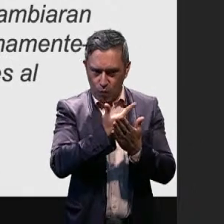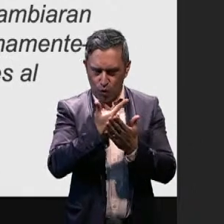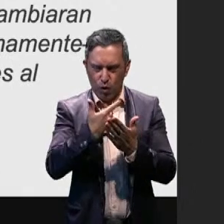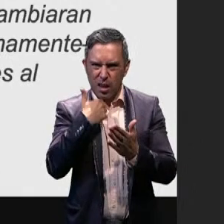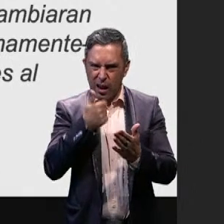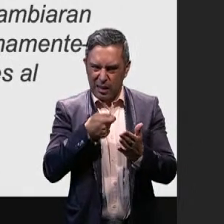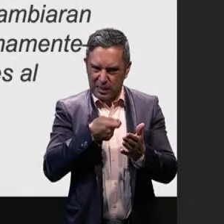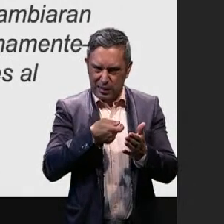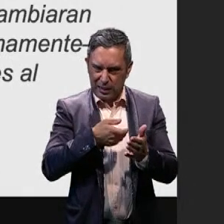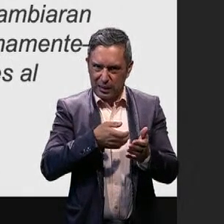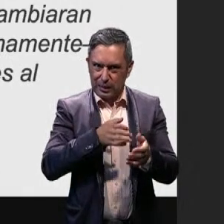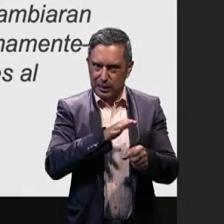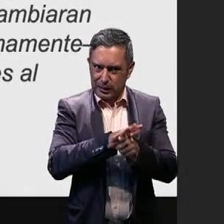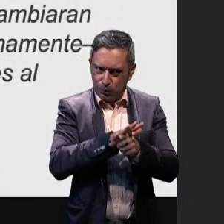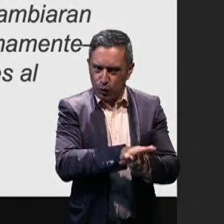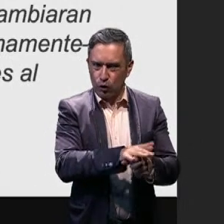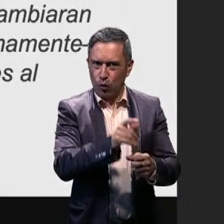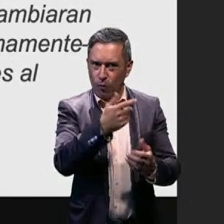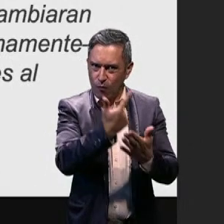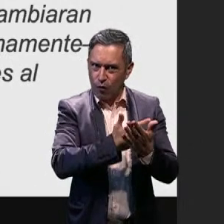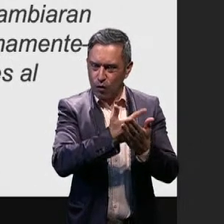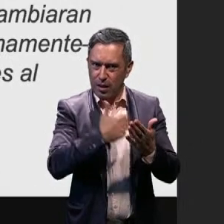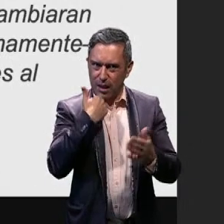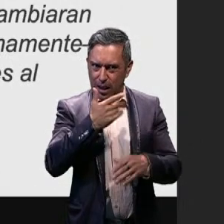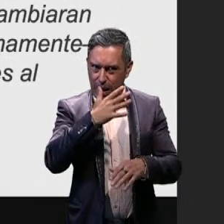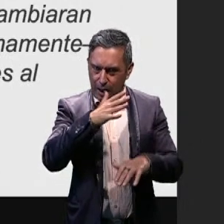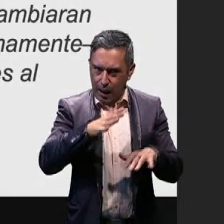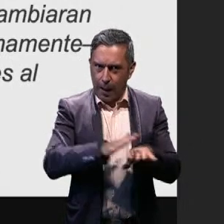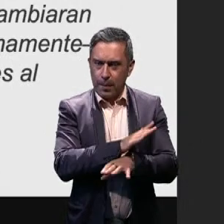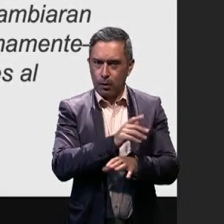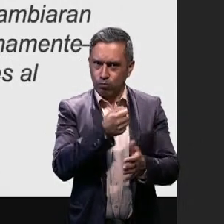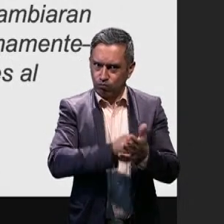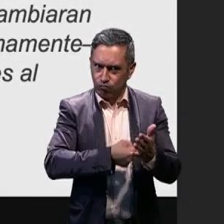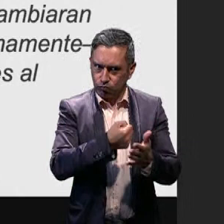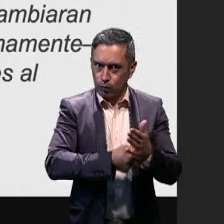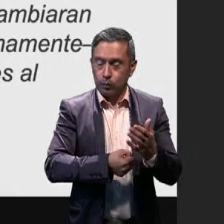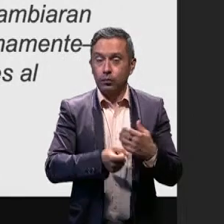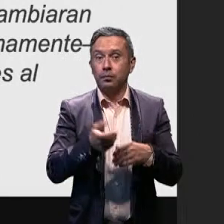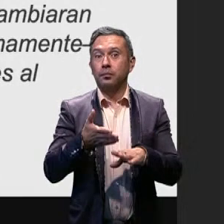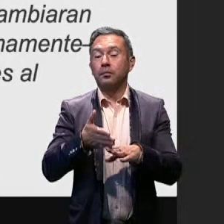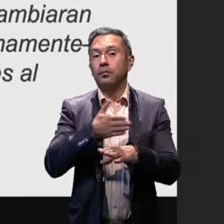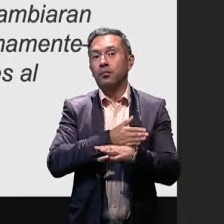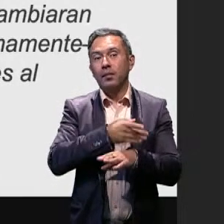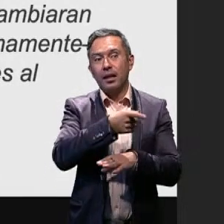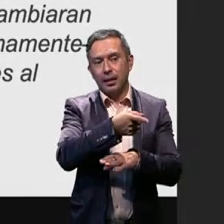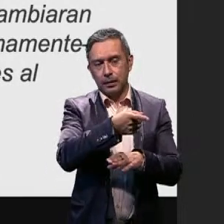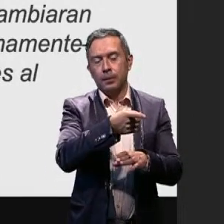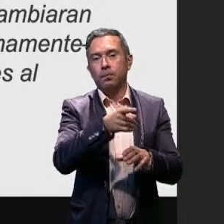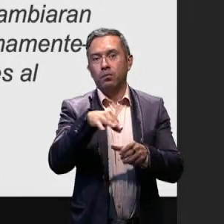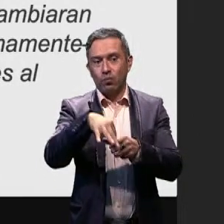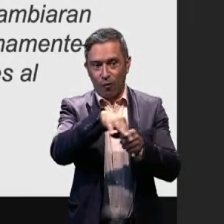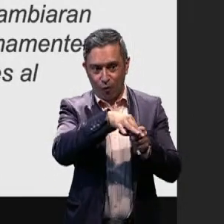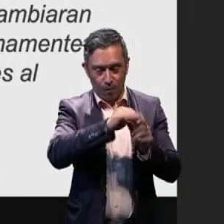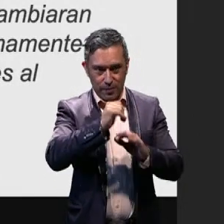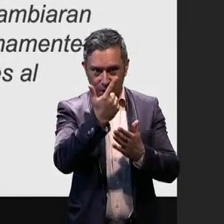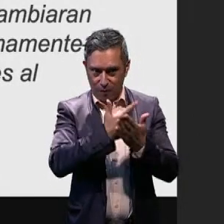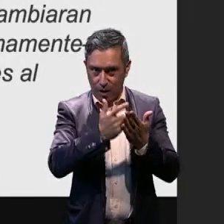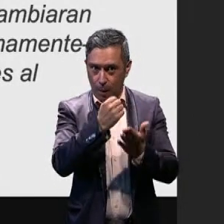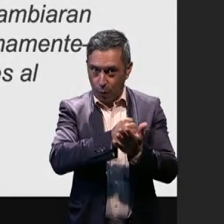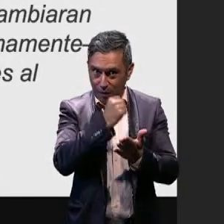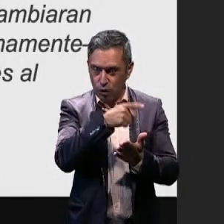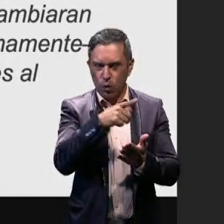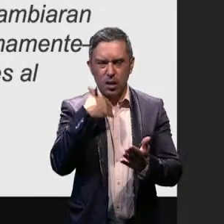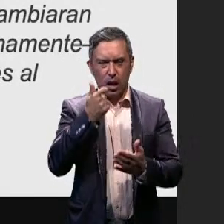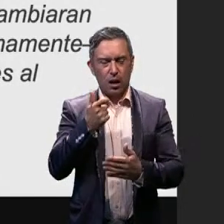reject legitimately cast ballots. In fact, whole counties worth of ballots, mostly in those